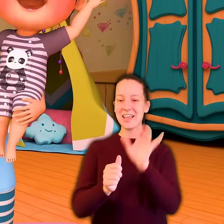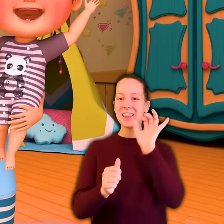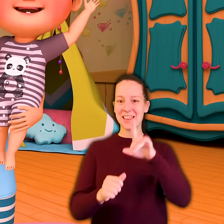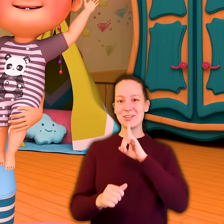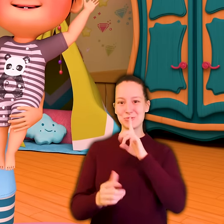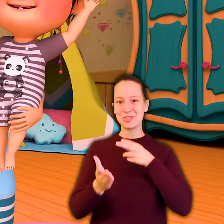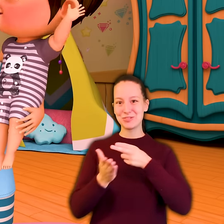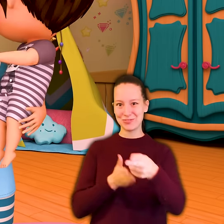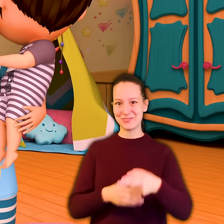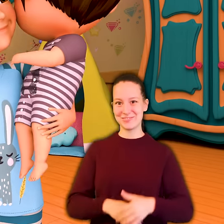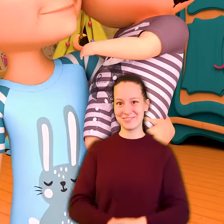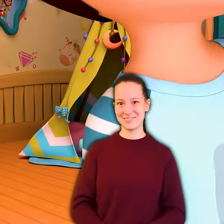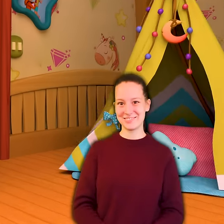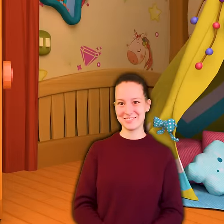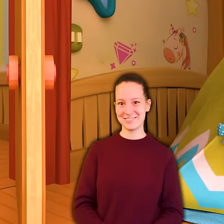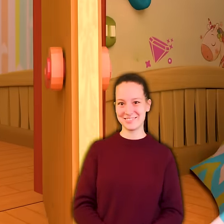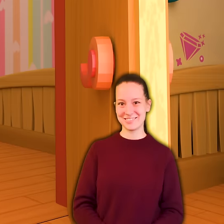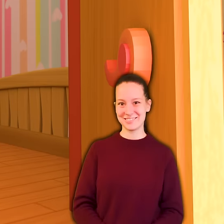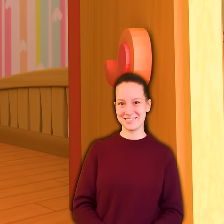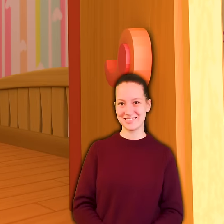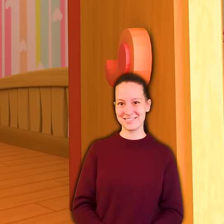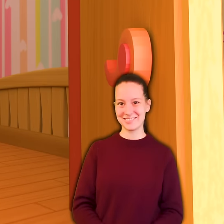it's totally true